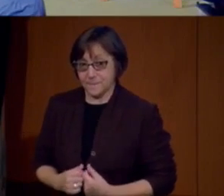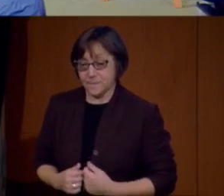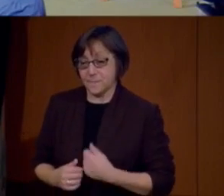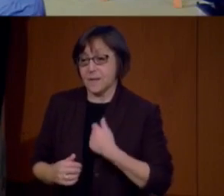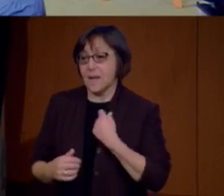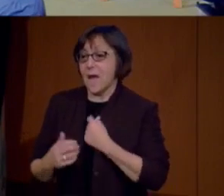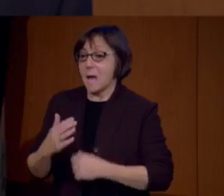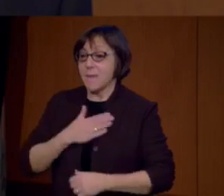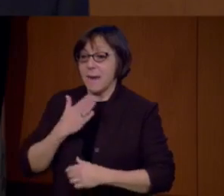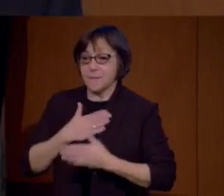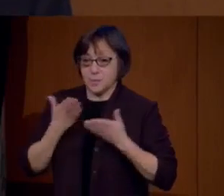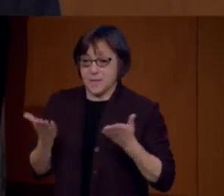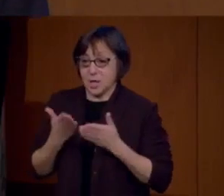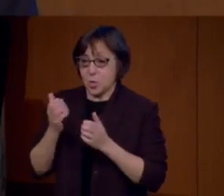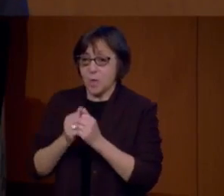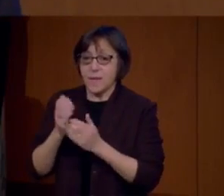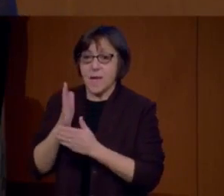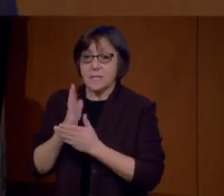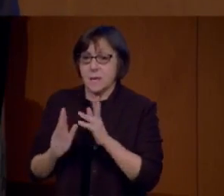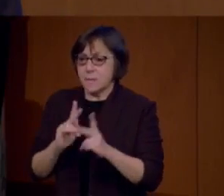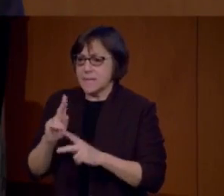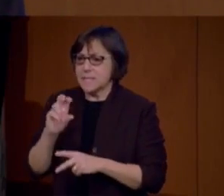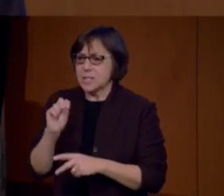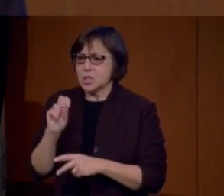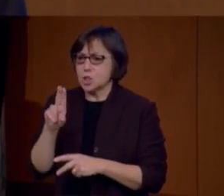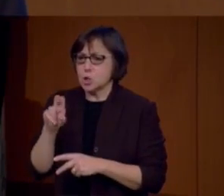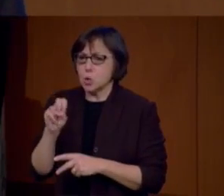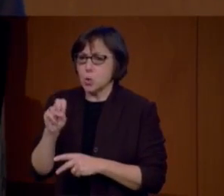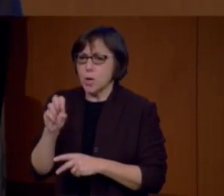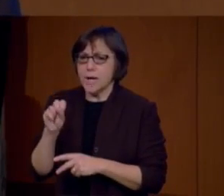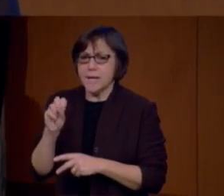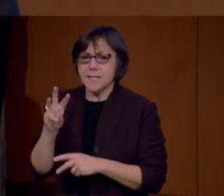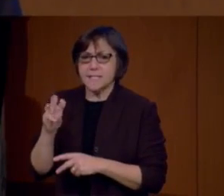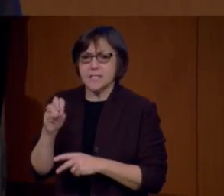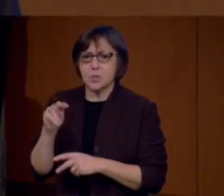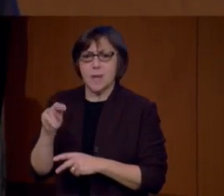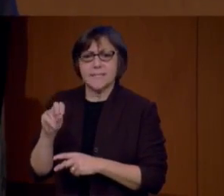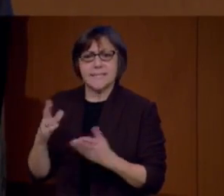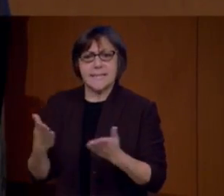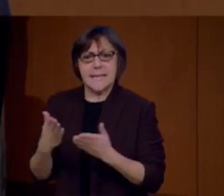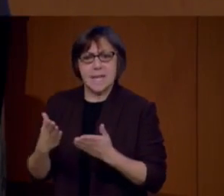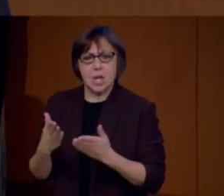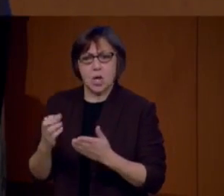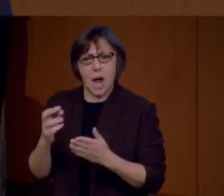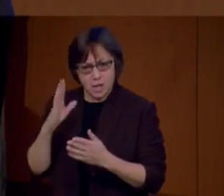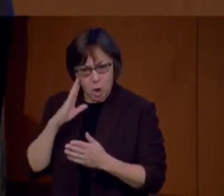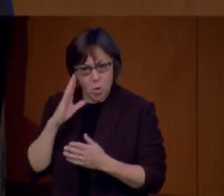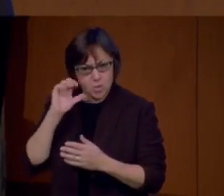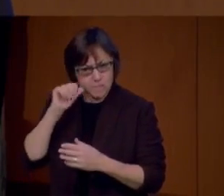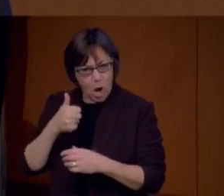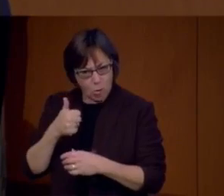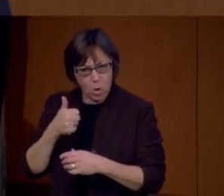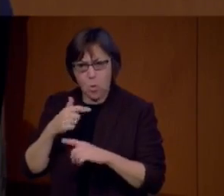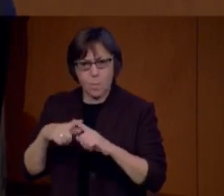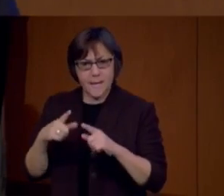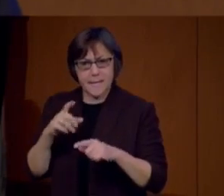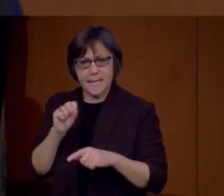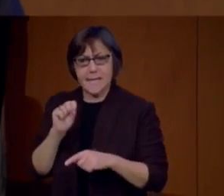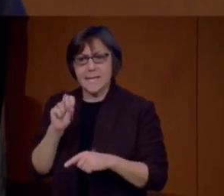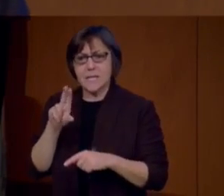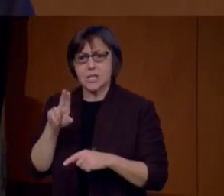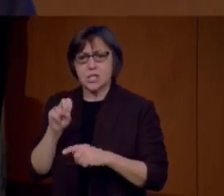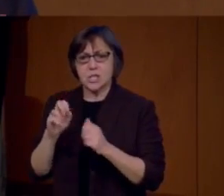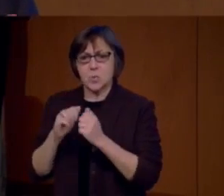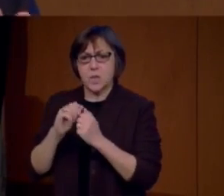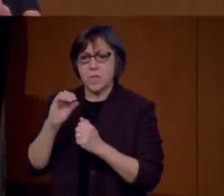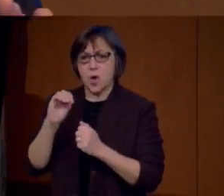I'm glad to be here with some people. I don't know, is Sue Swenson here? I didn't see if Sue was going to be here tomorrow or not. She's with